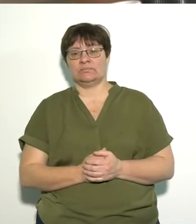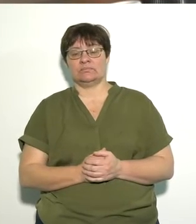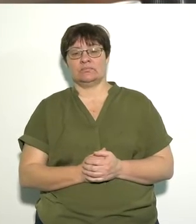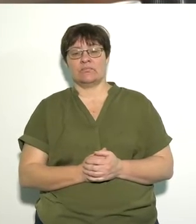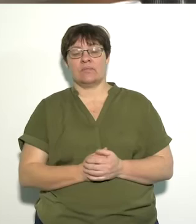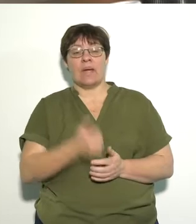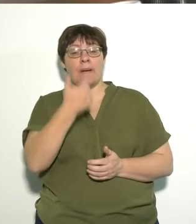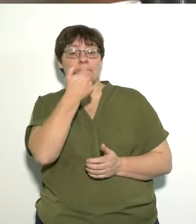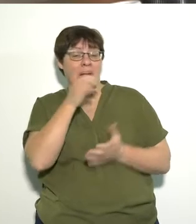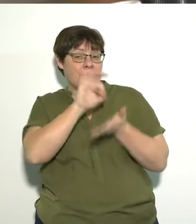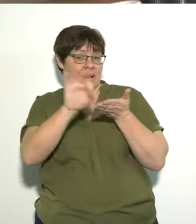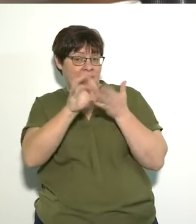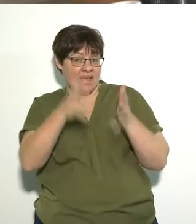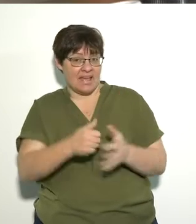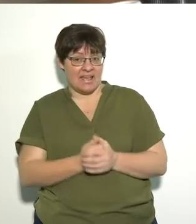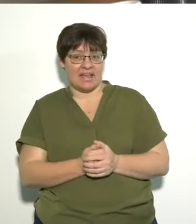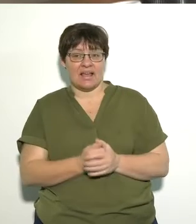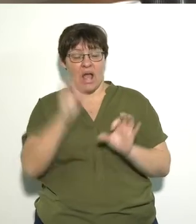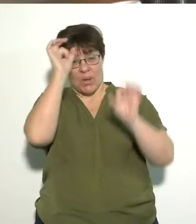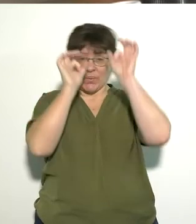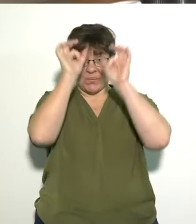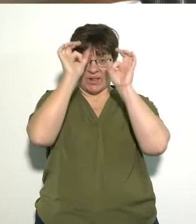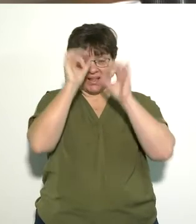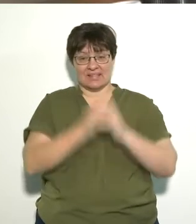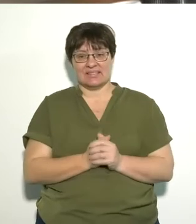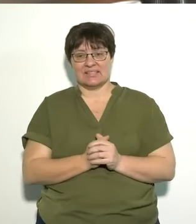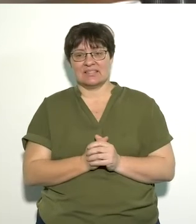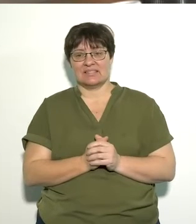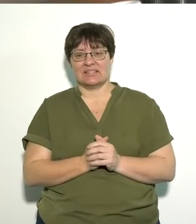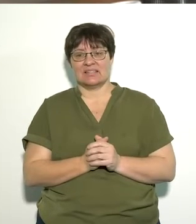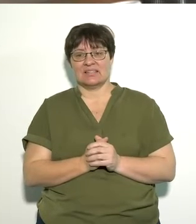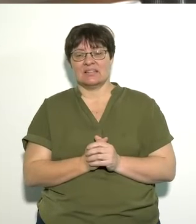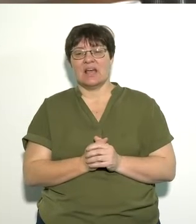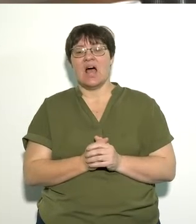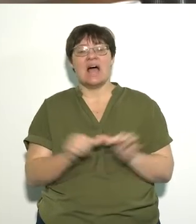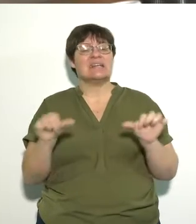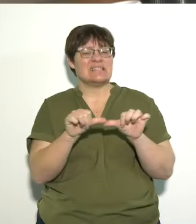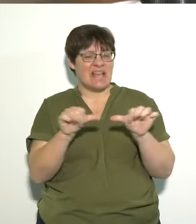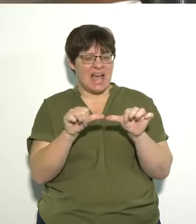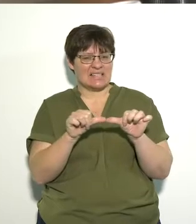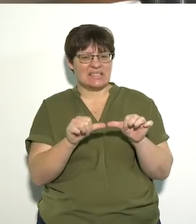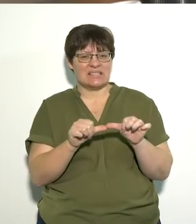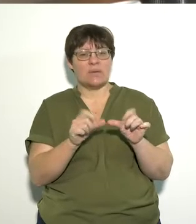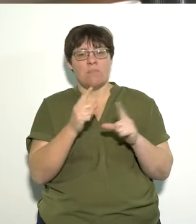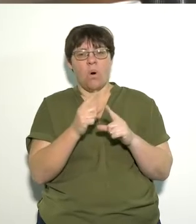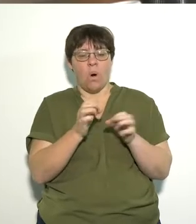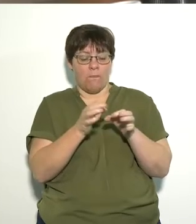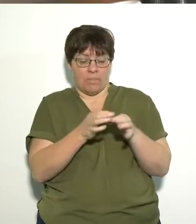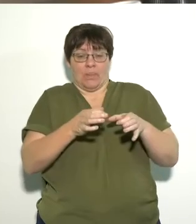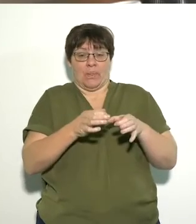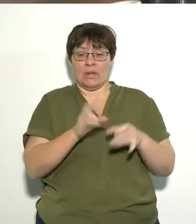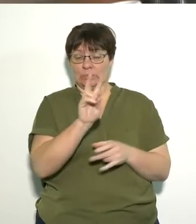some pipe cleaners, some googly eyes, bottle tops of a different size, perhaps 2 that are slightly